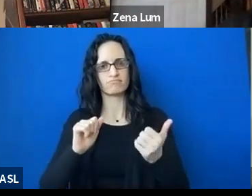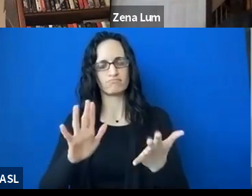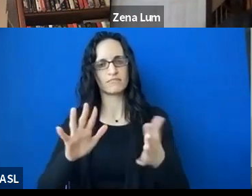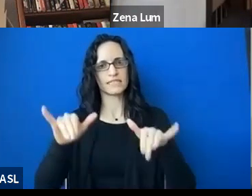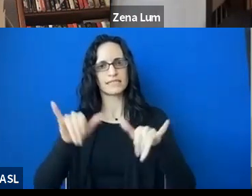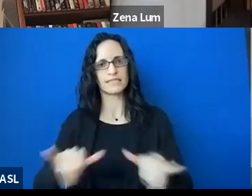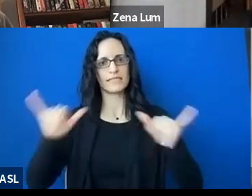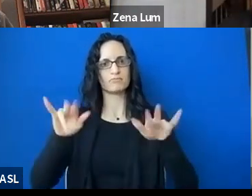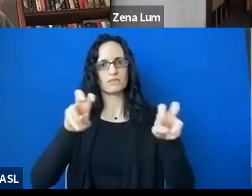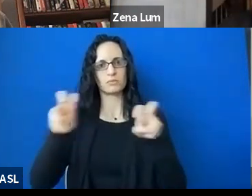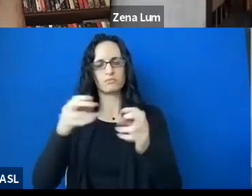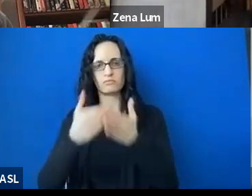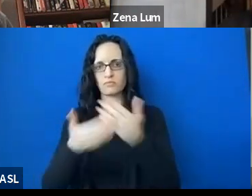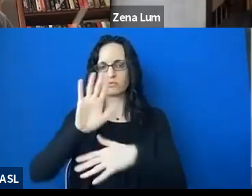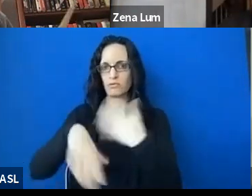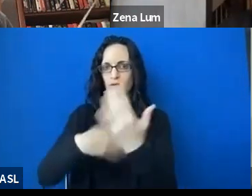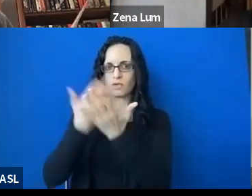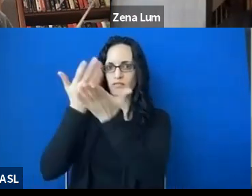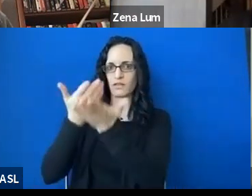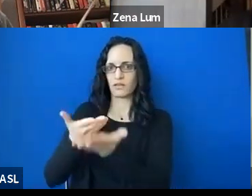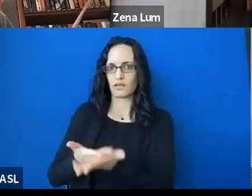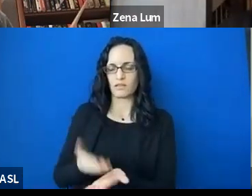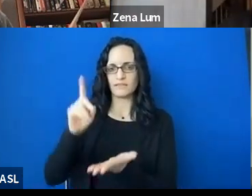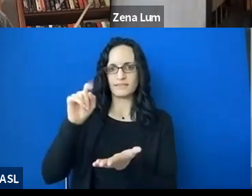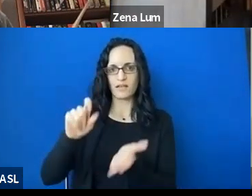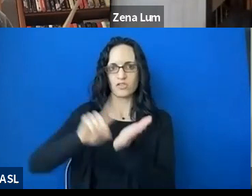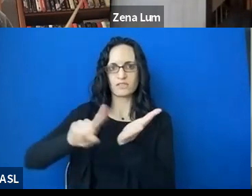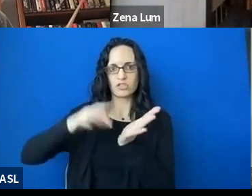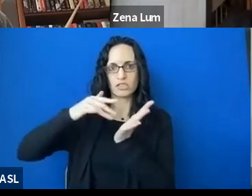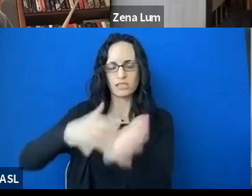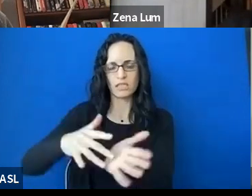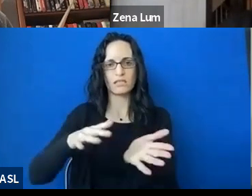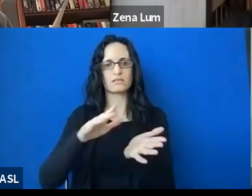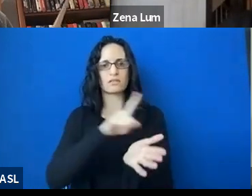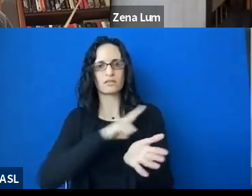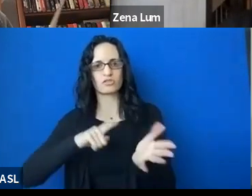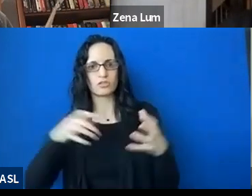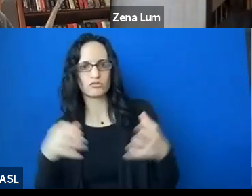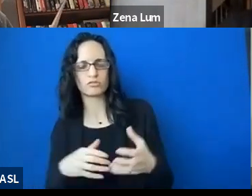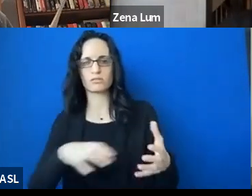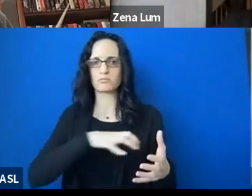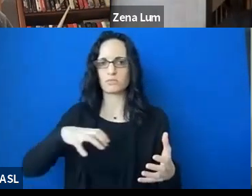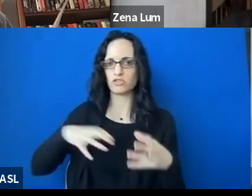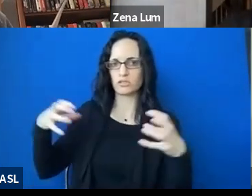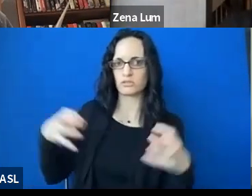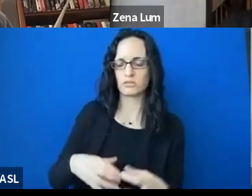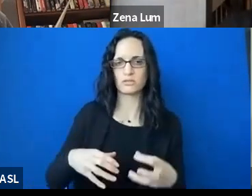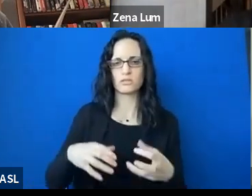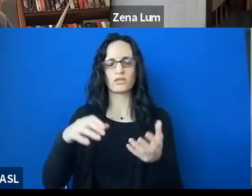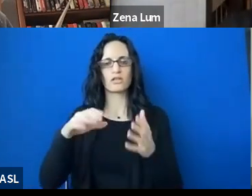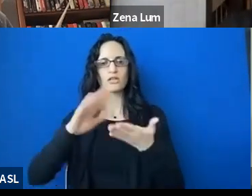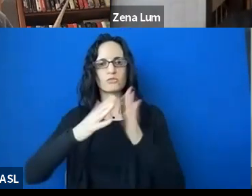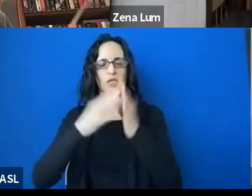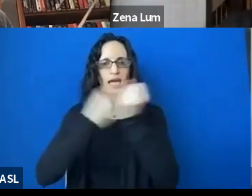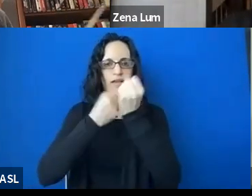despite all the data, research, studies, legislations, commissions, community advocacies, task force, marches